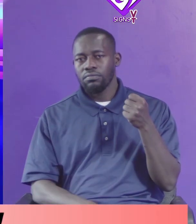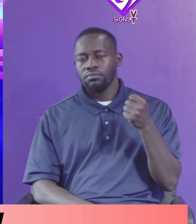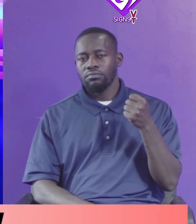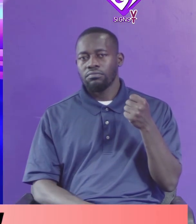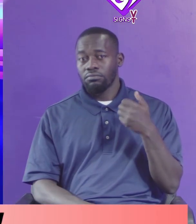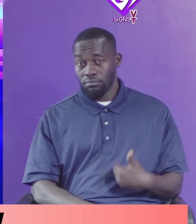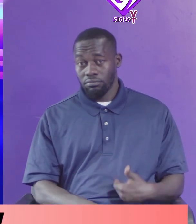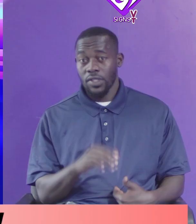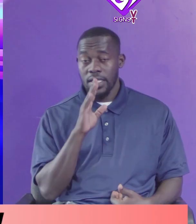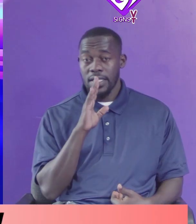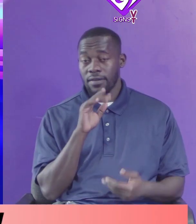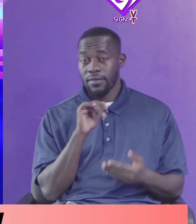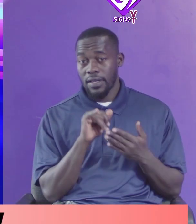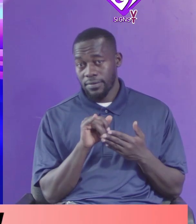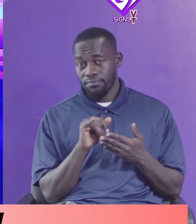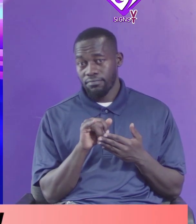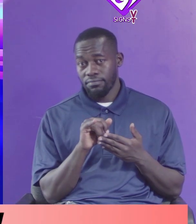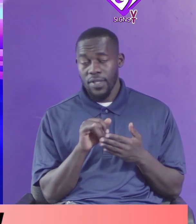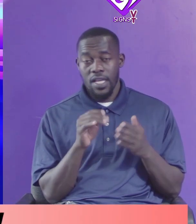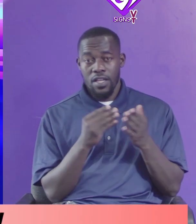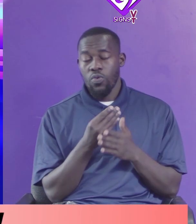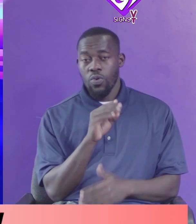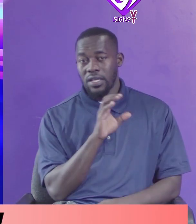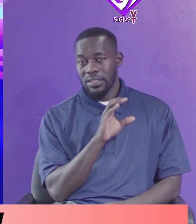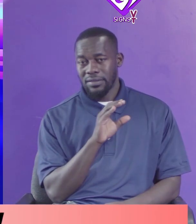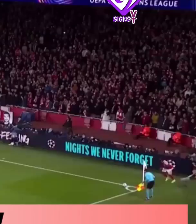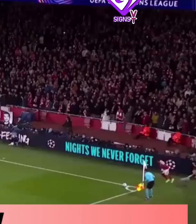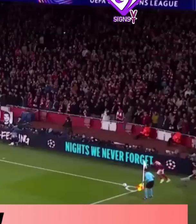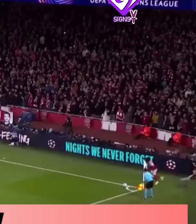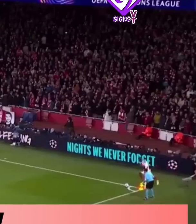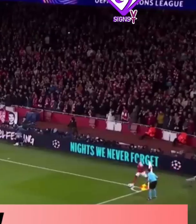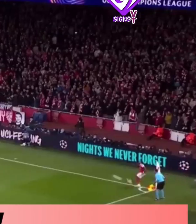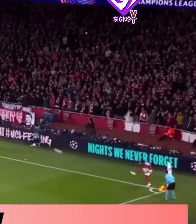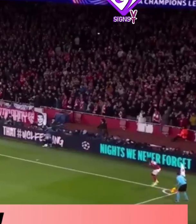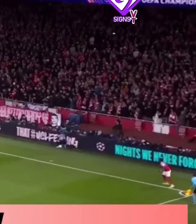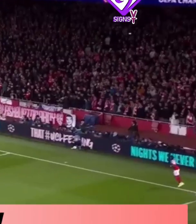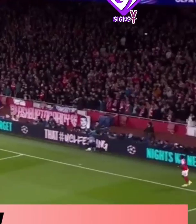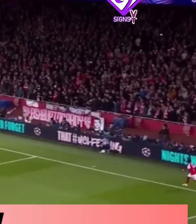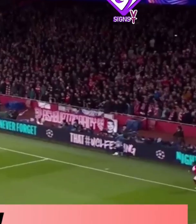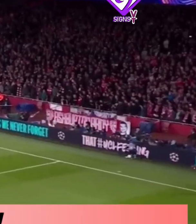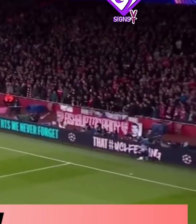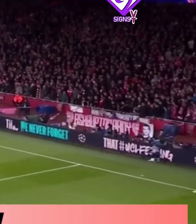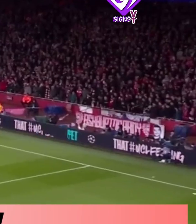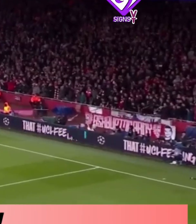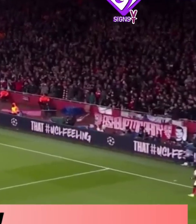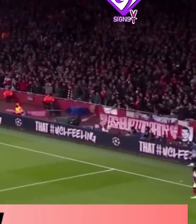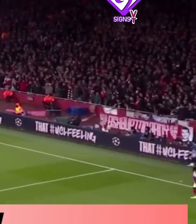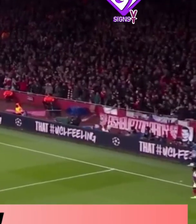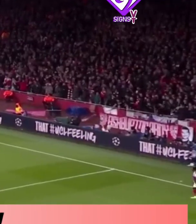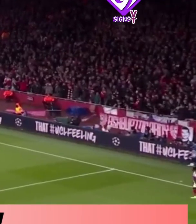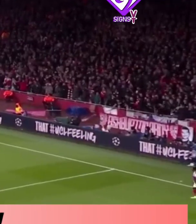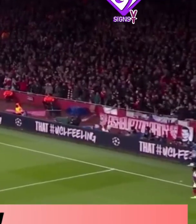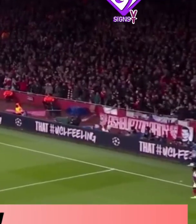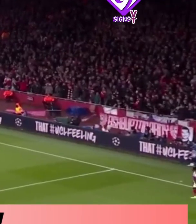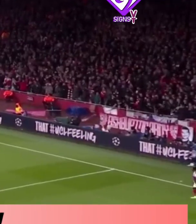say that. Okay, Newcastle, Everton, I'll say it will end. Saka plays one in.